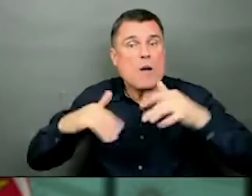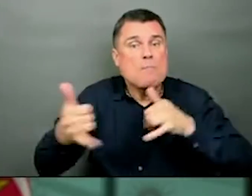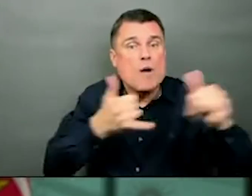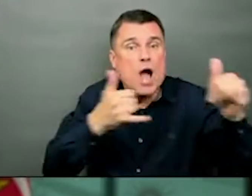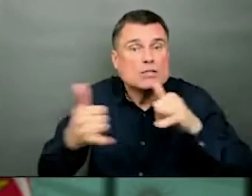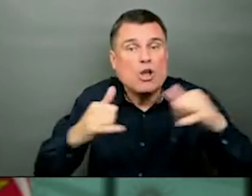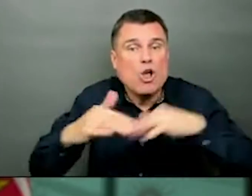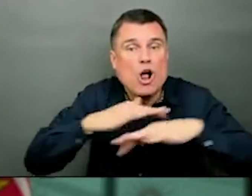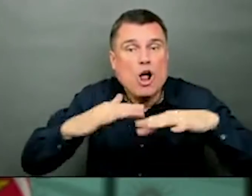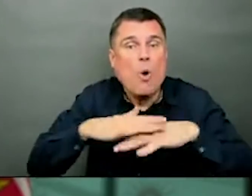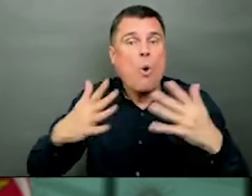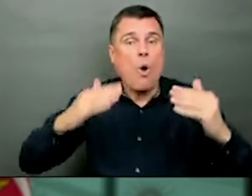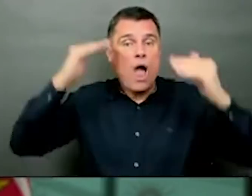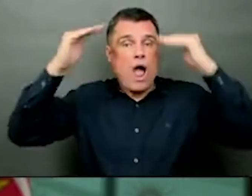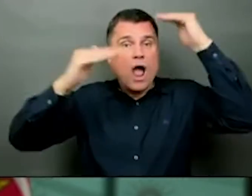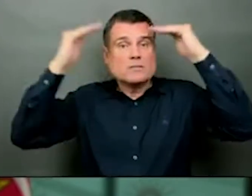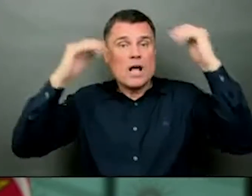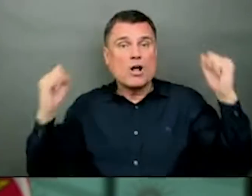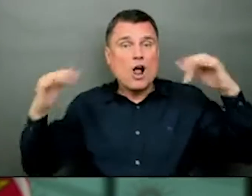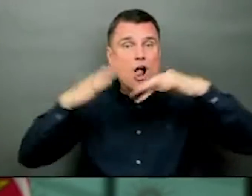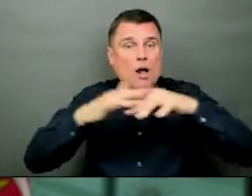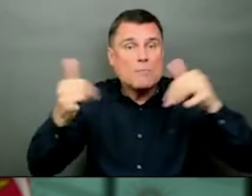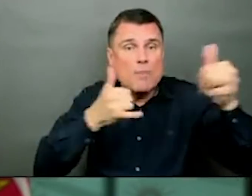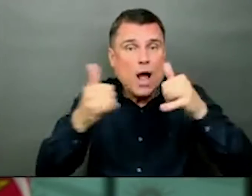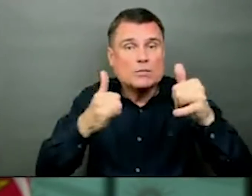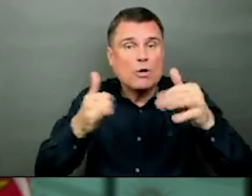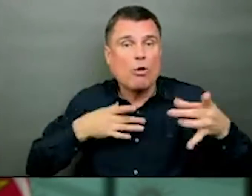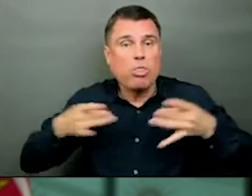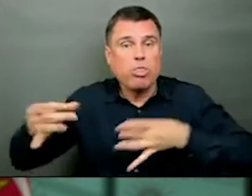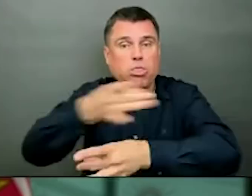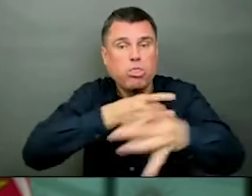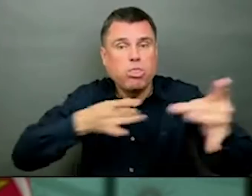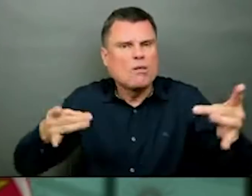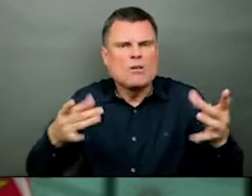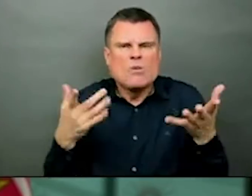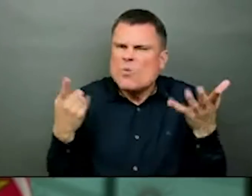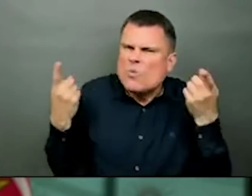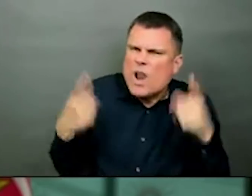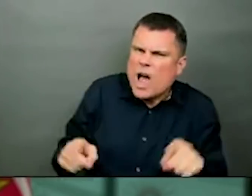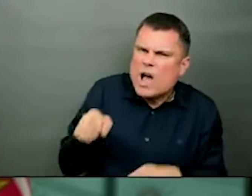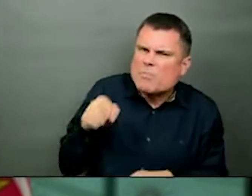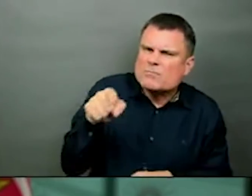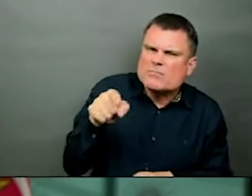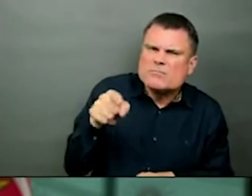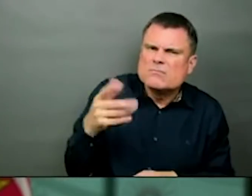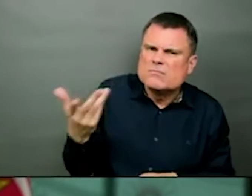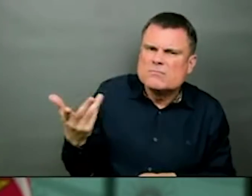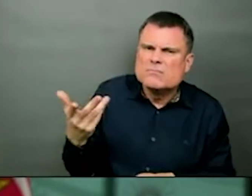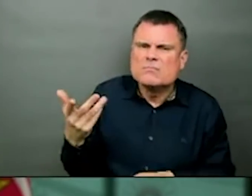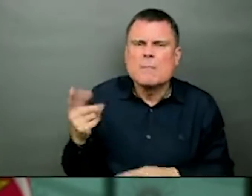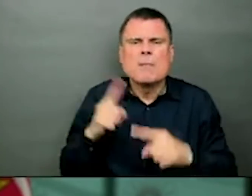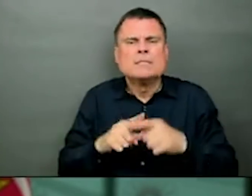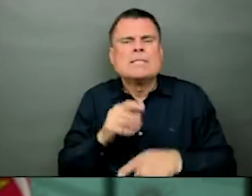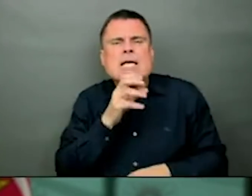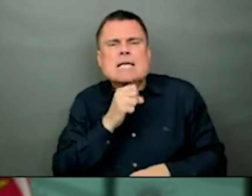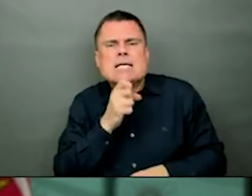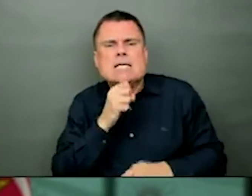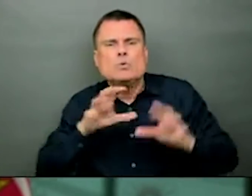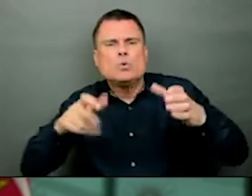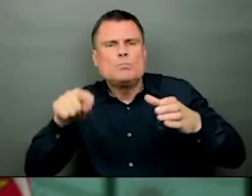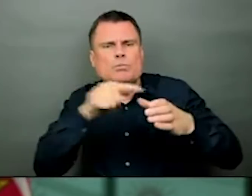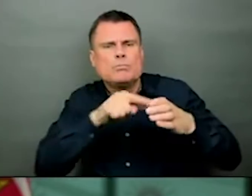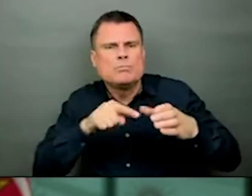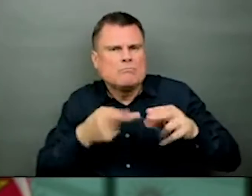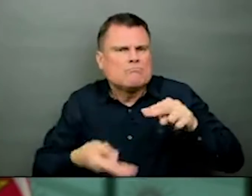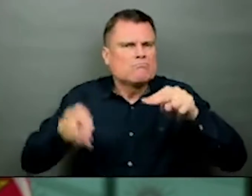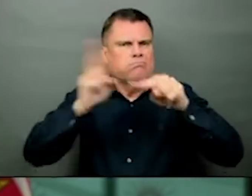I'm curious about sort of, I guess, what ages are involved and what general kinds